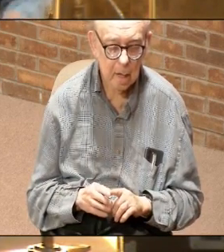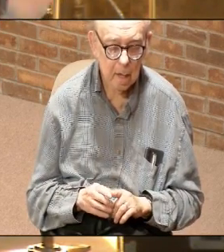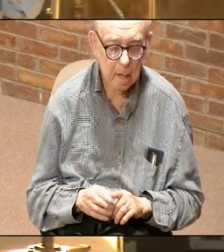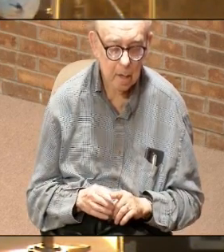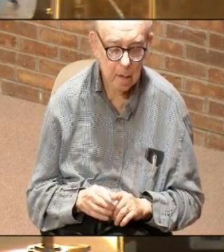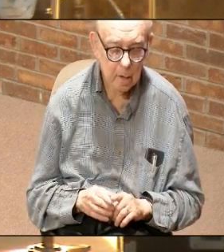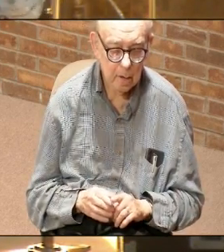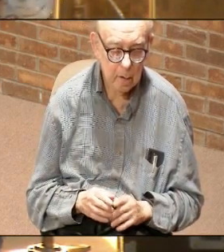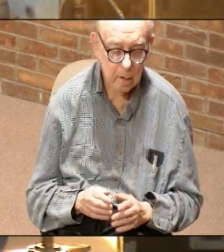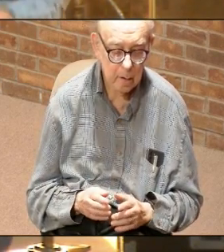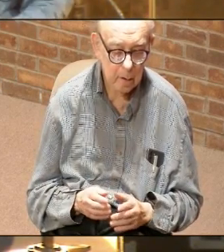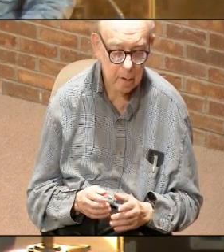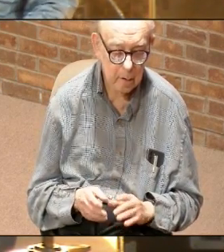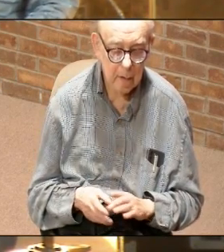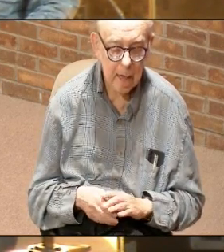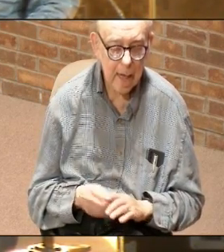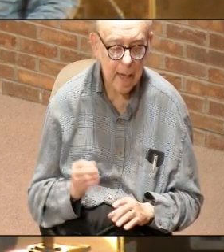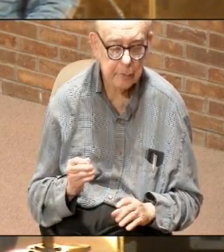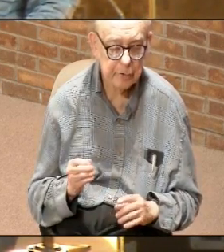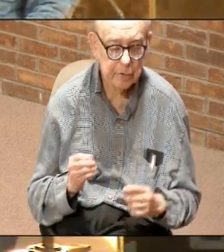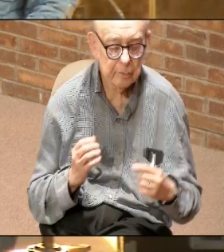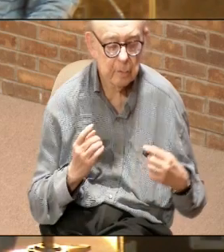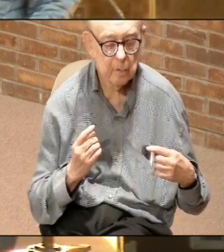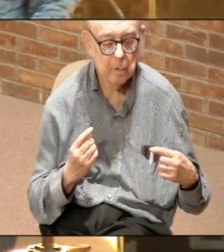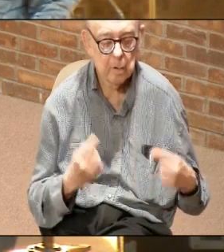an absence of conflict.